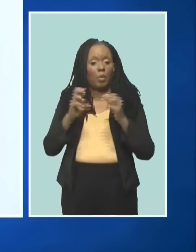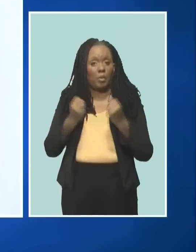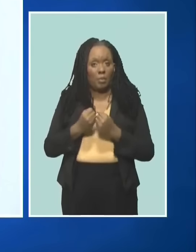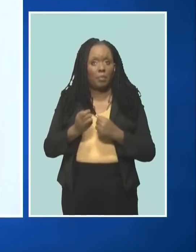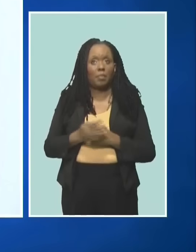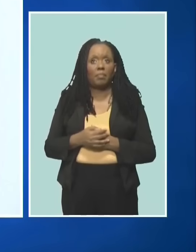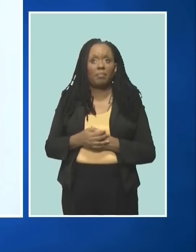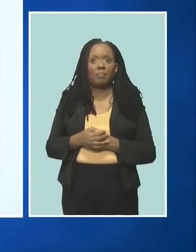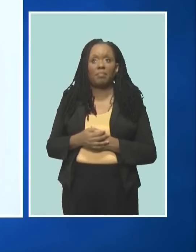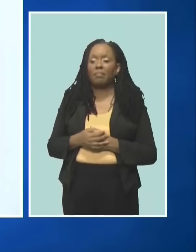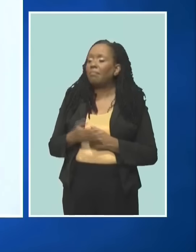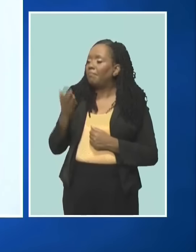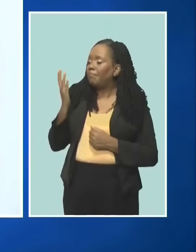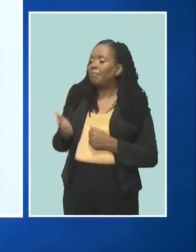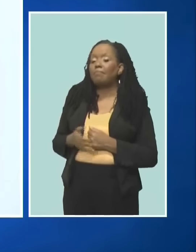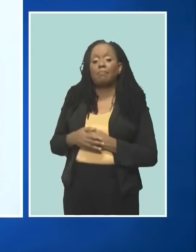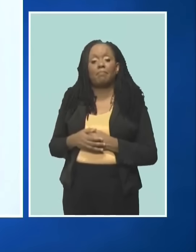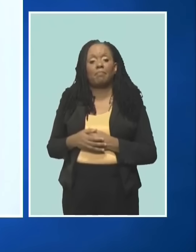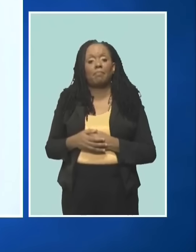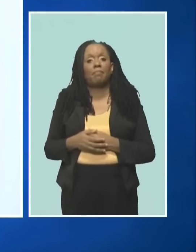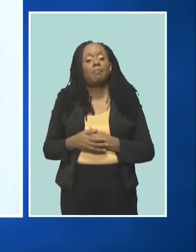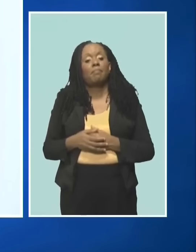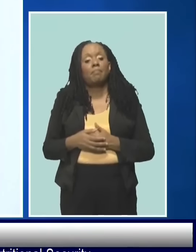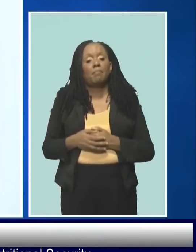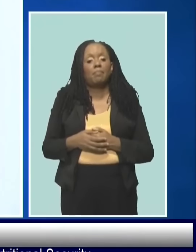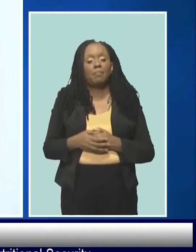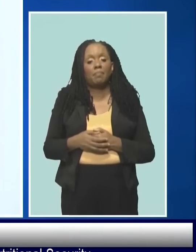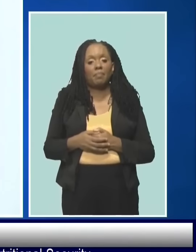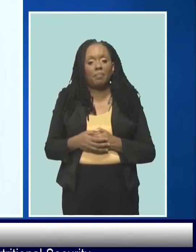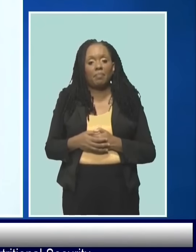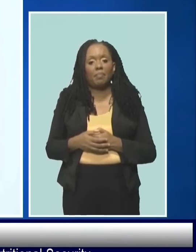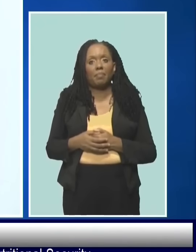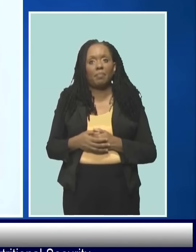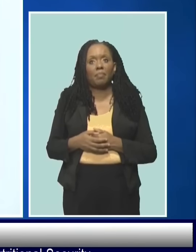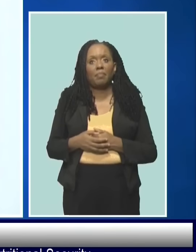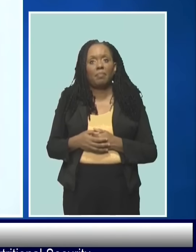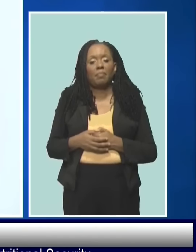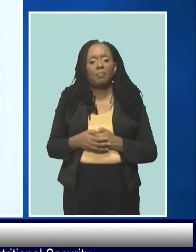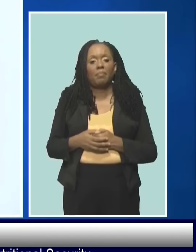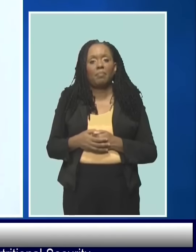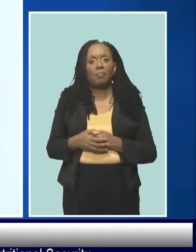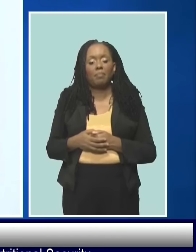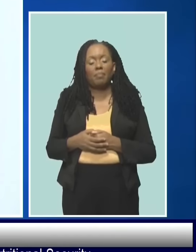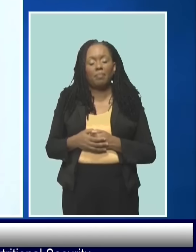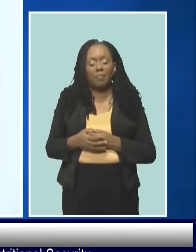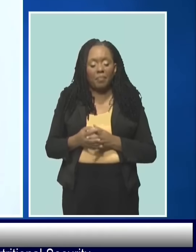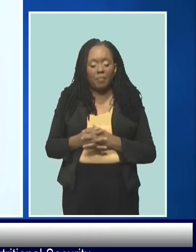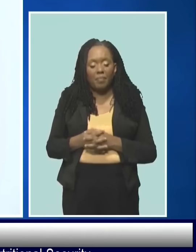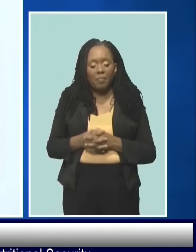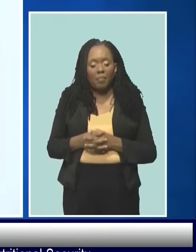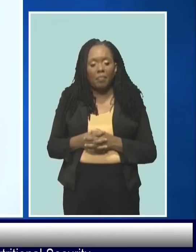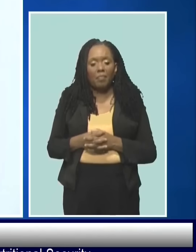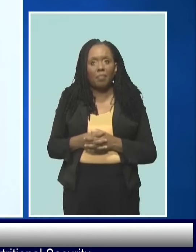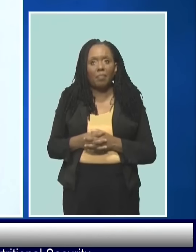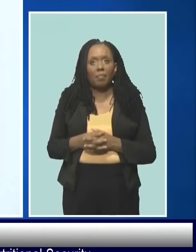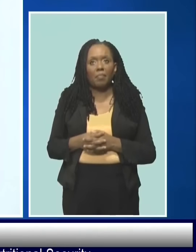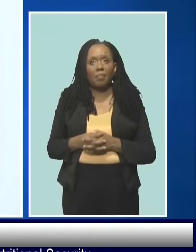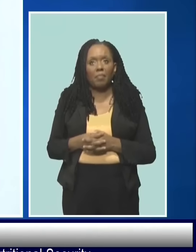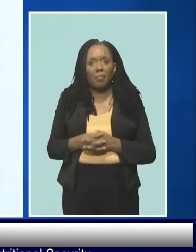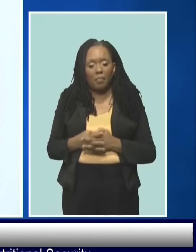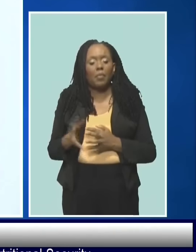Everything is a give and take. So what happens is there are some lands that are, for want of a better word, that are more